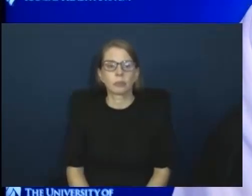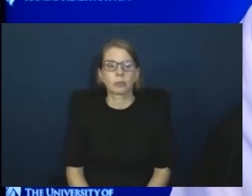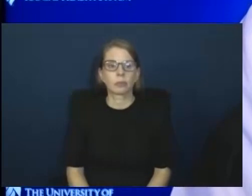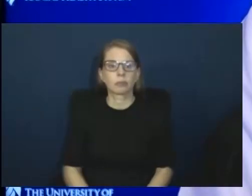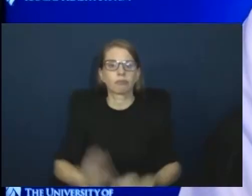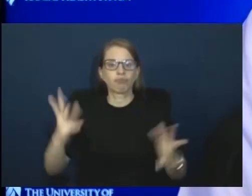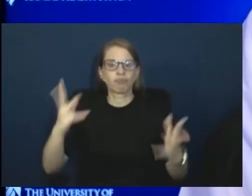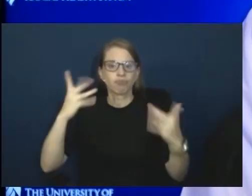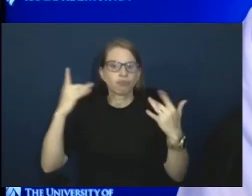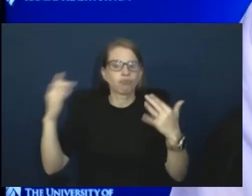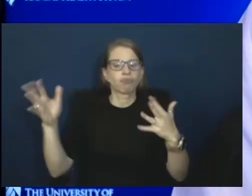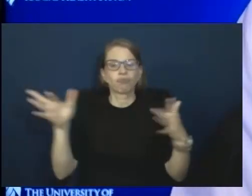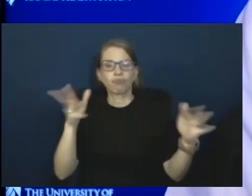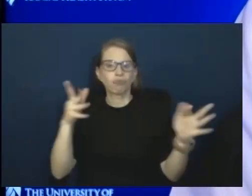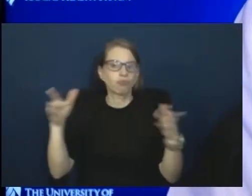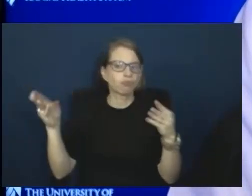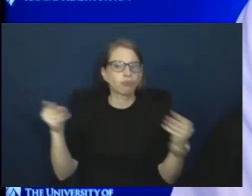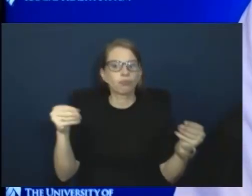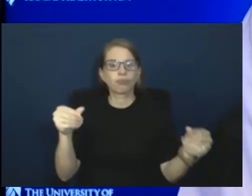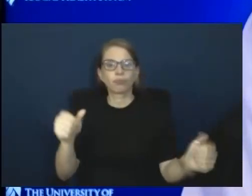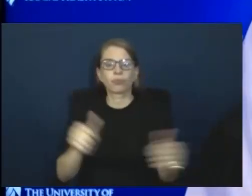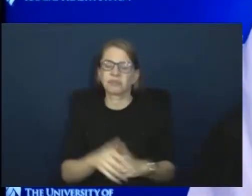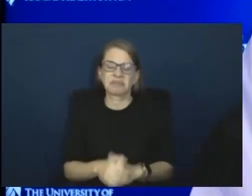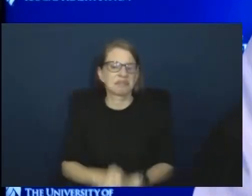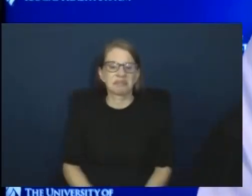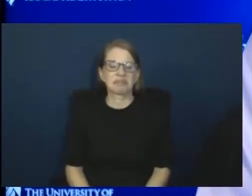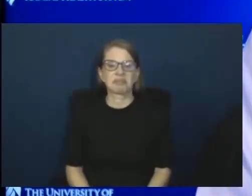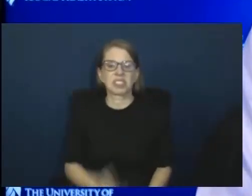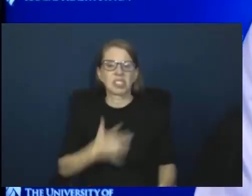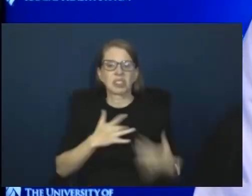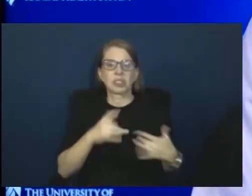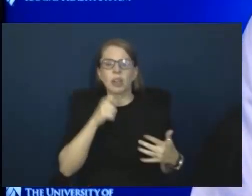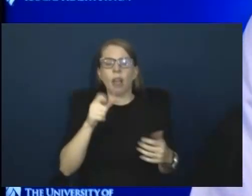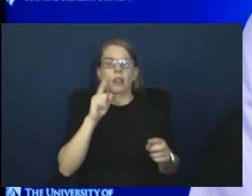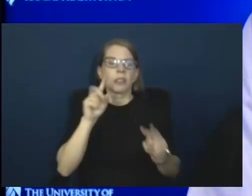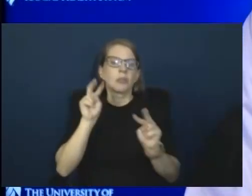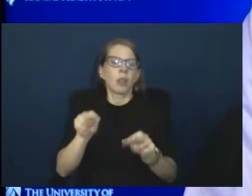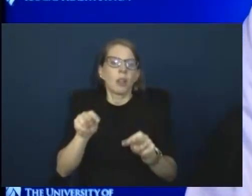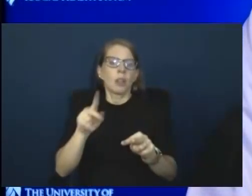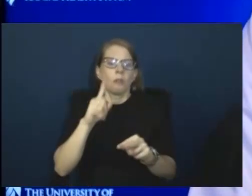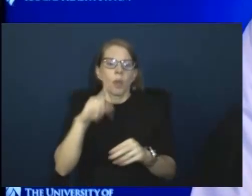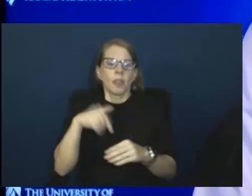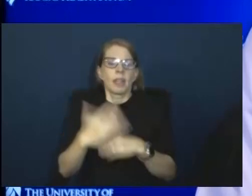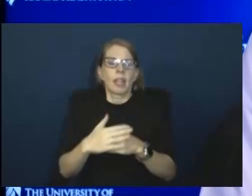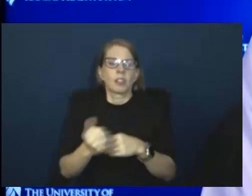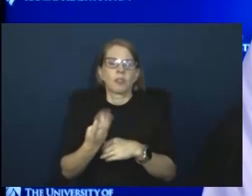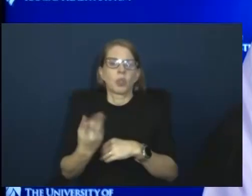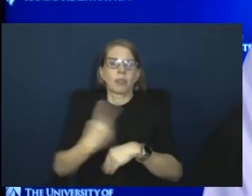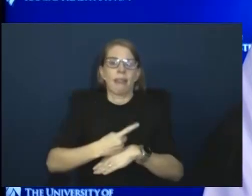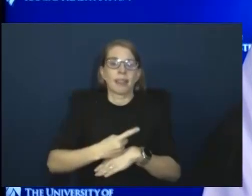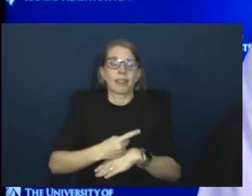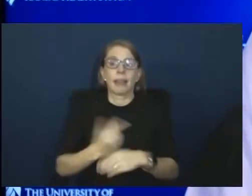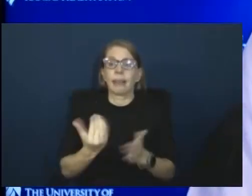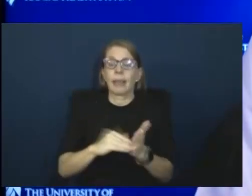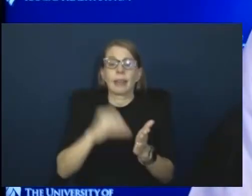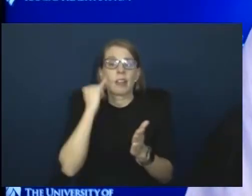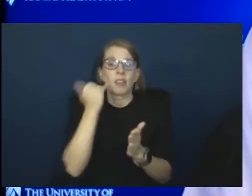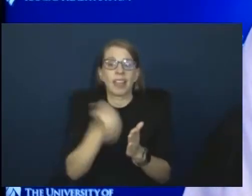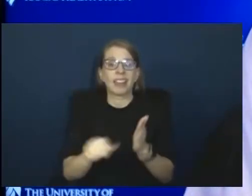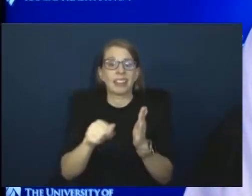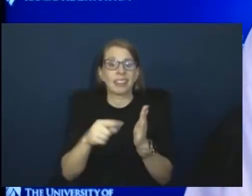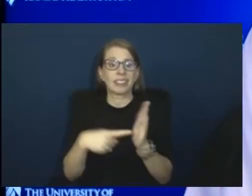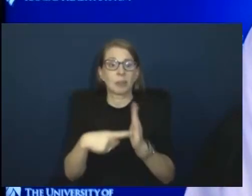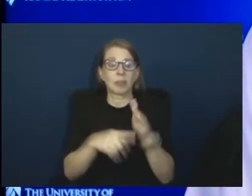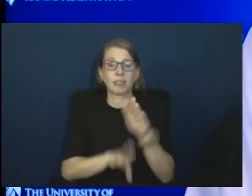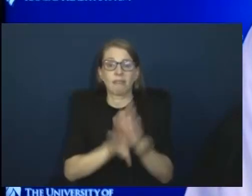airflow and ventilation, I wouldn't be too concerned. Just go ahead and watch them for the next few days. And if, again, at this point, if any symptoms develop, go ahead and